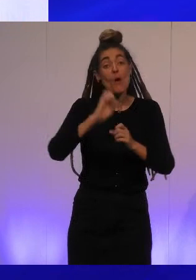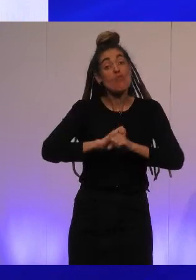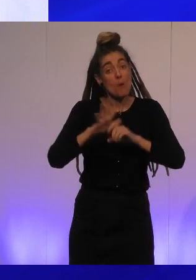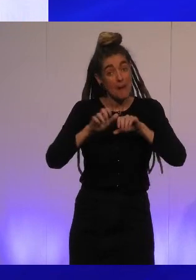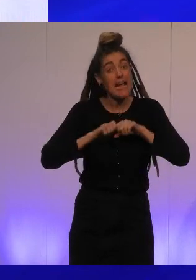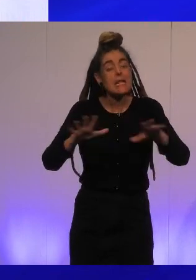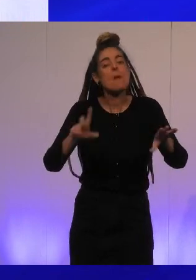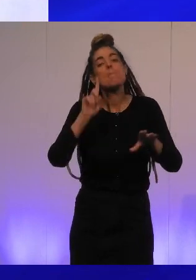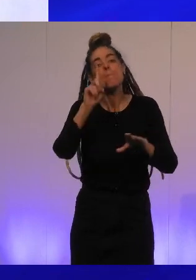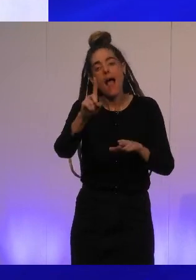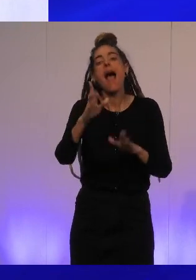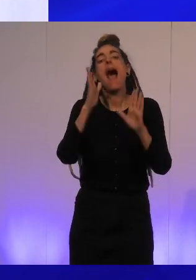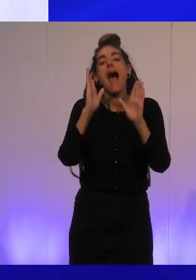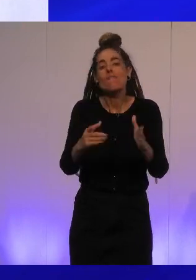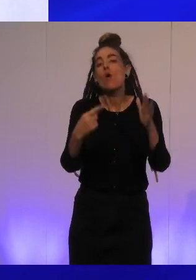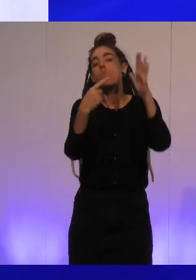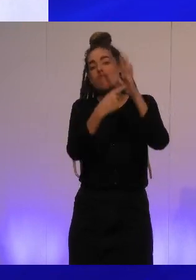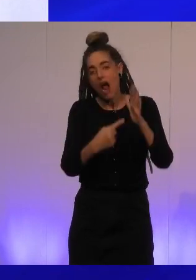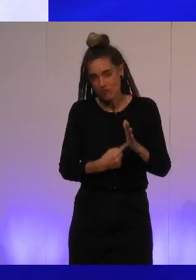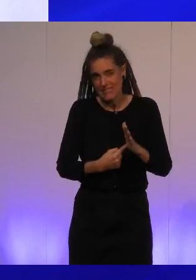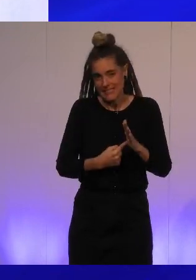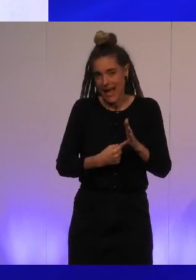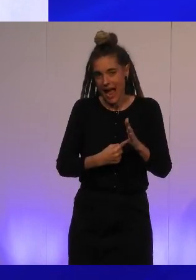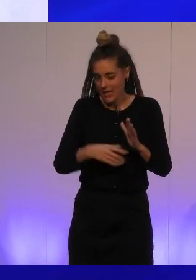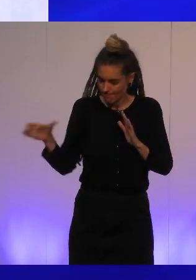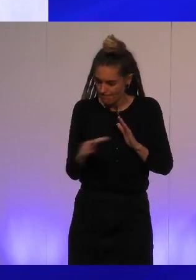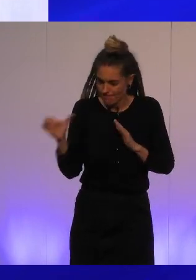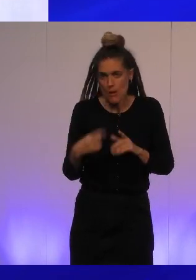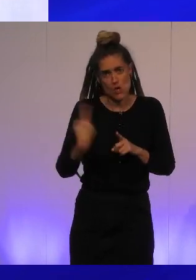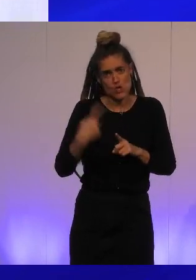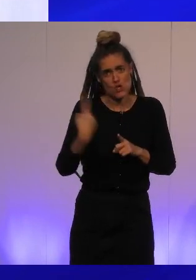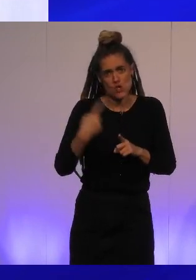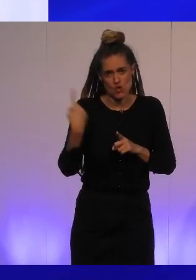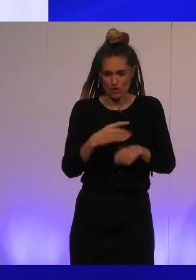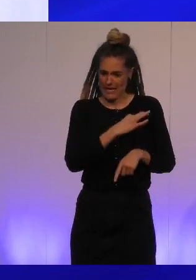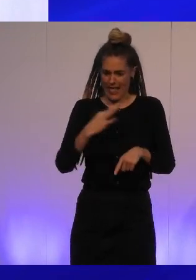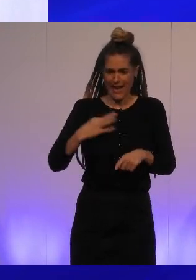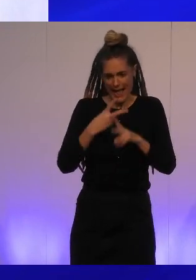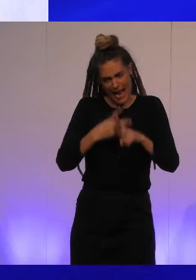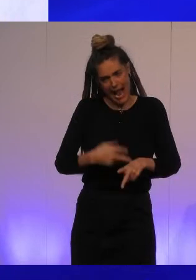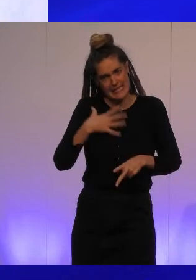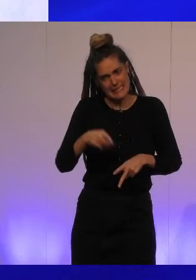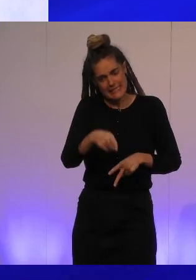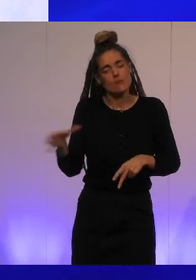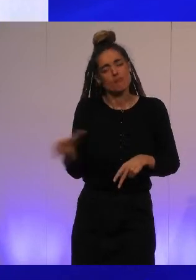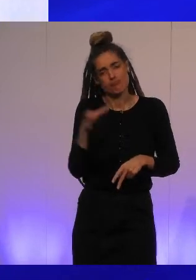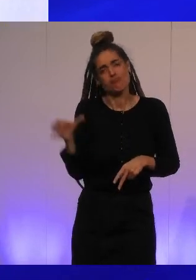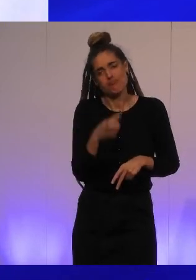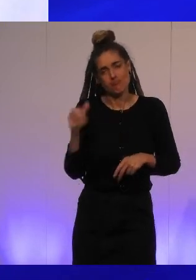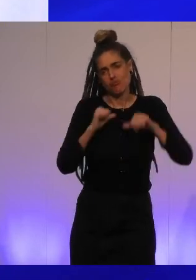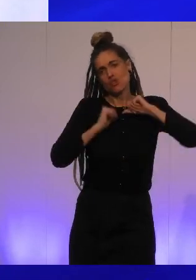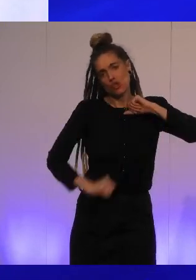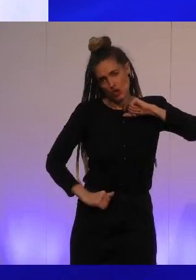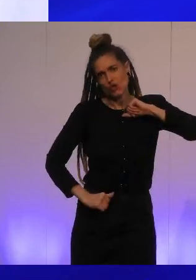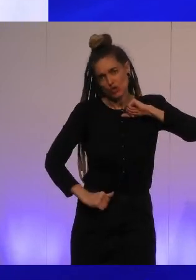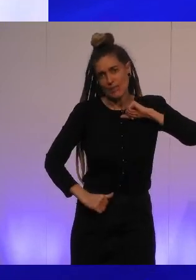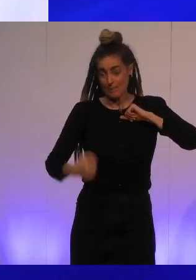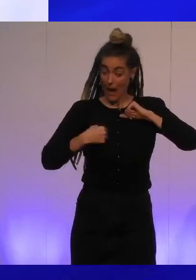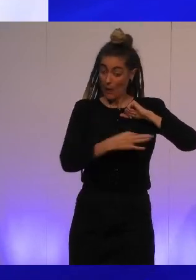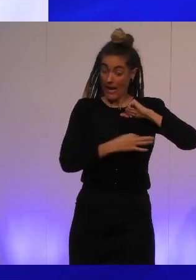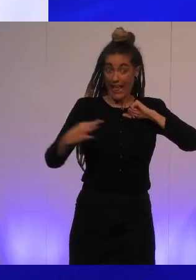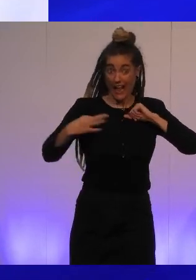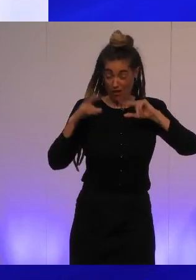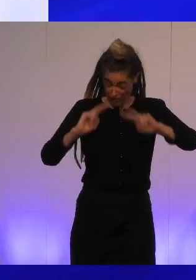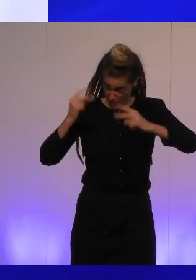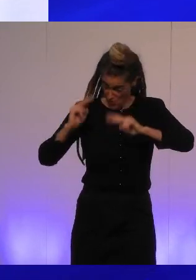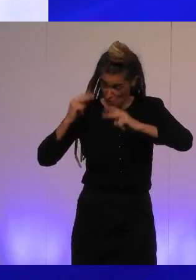we've prioritised those most in urgent need of clinical care. And our clinicians work regularly to review their waiting